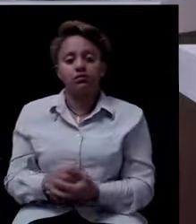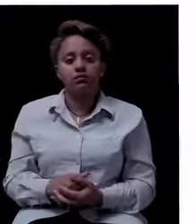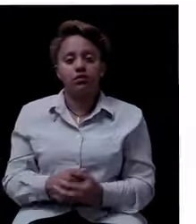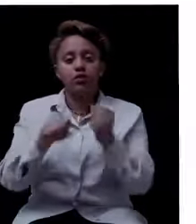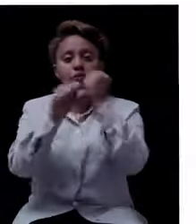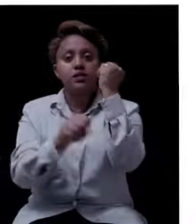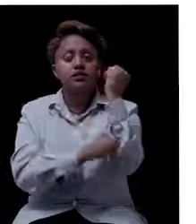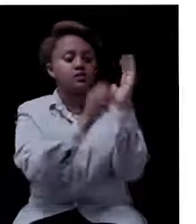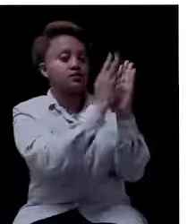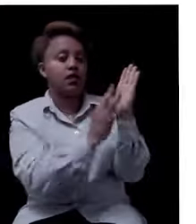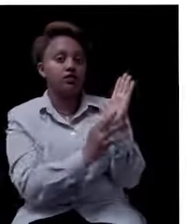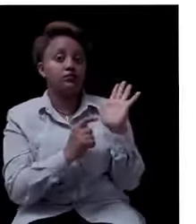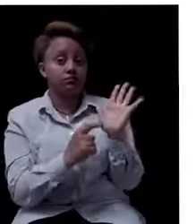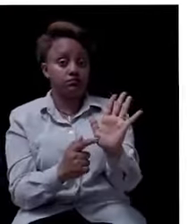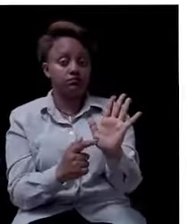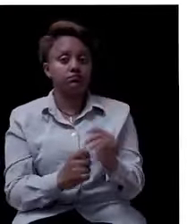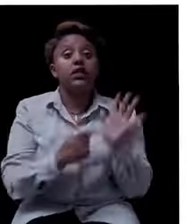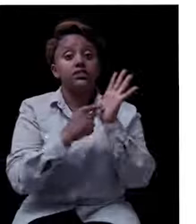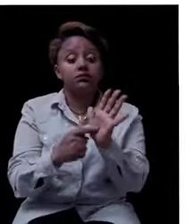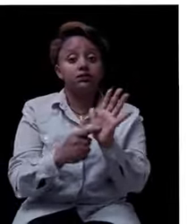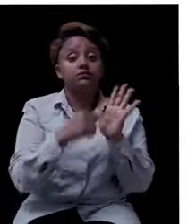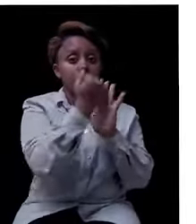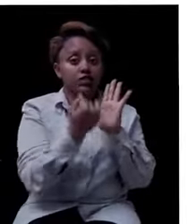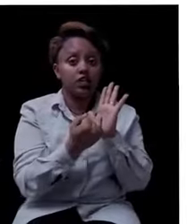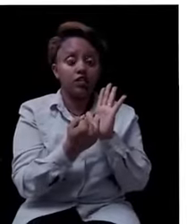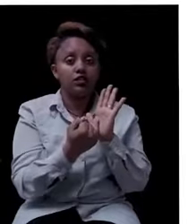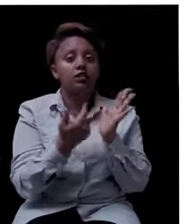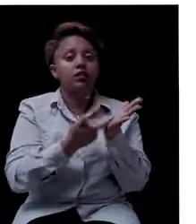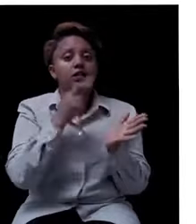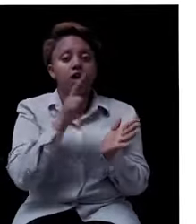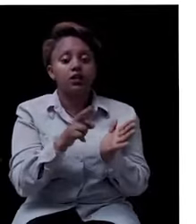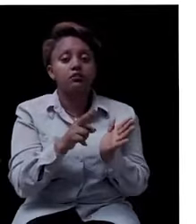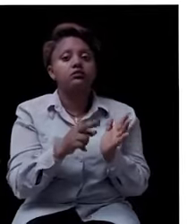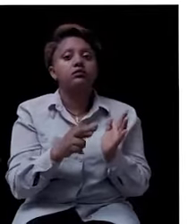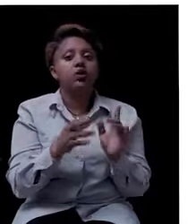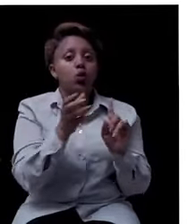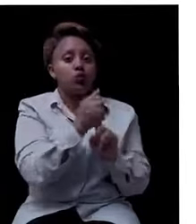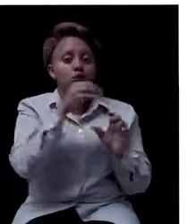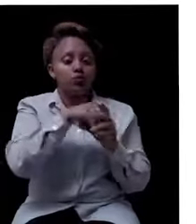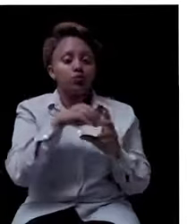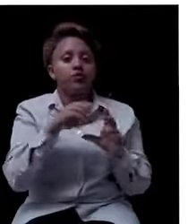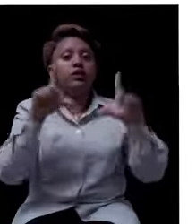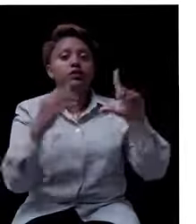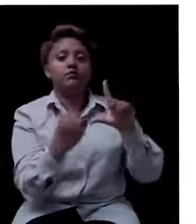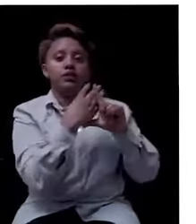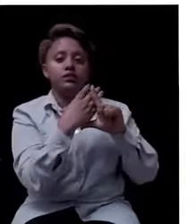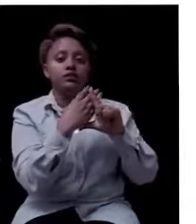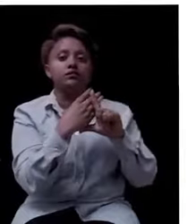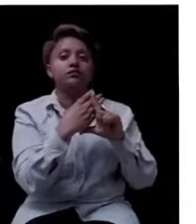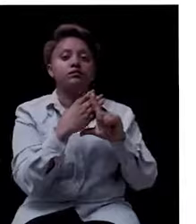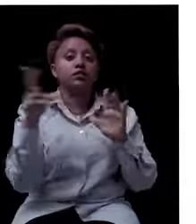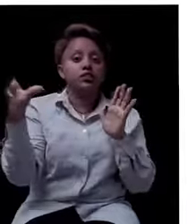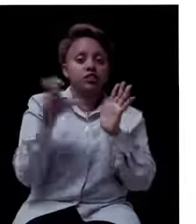of embedded system. As exhibited in the picture, here are some of the components of embedded system.